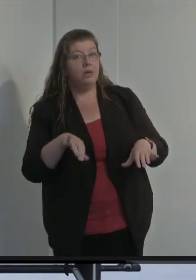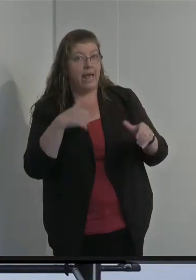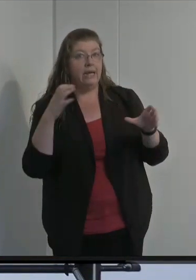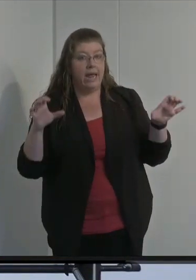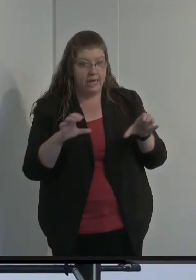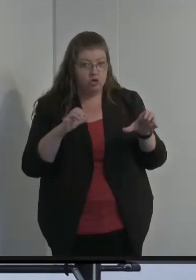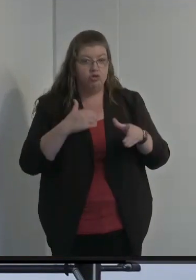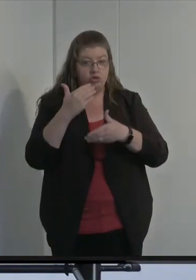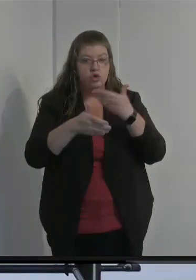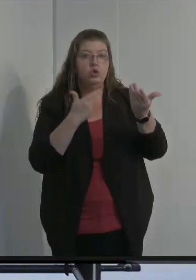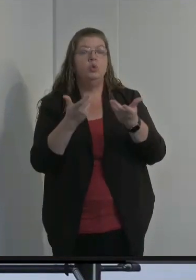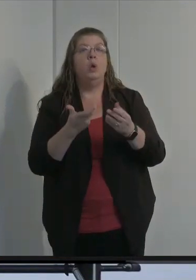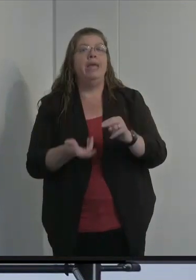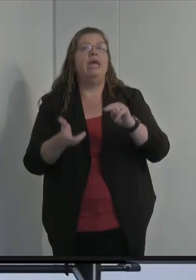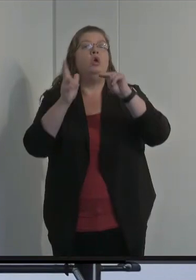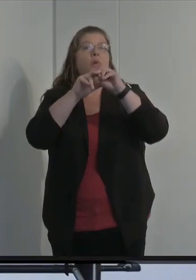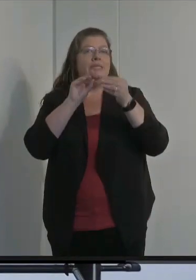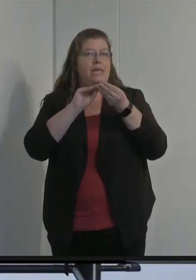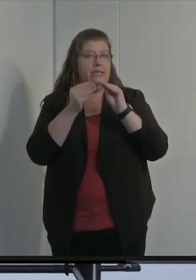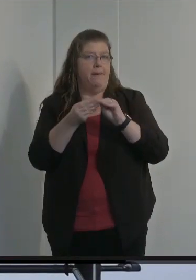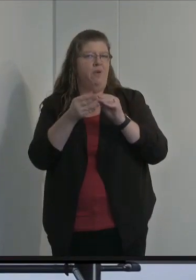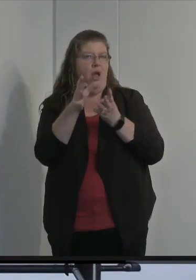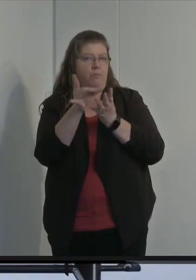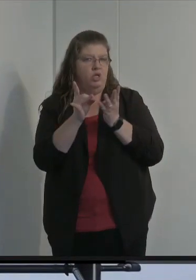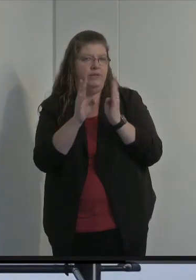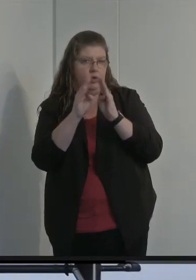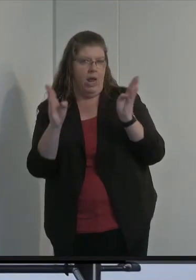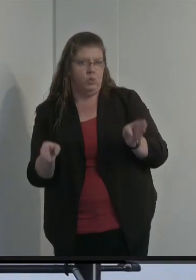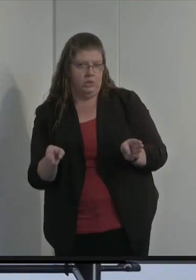steps to increase the number of those options.